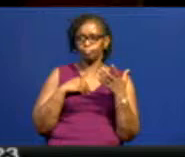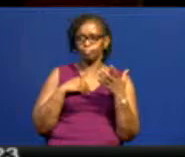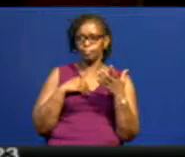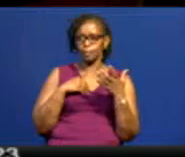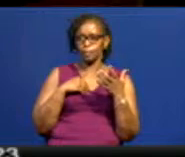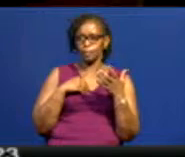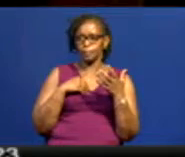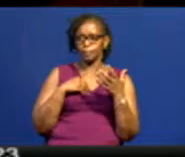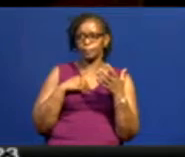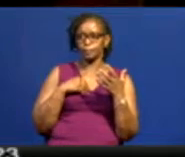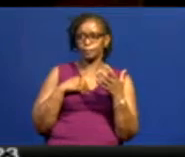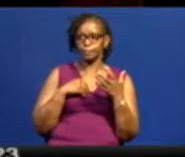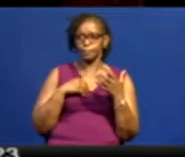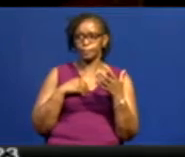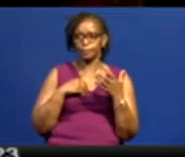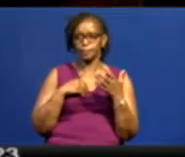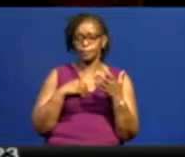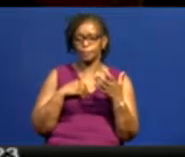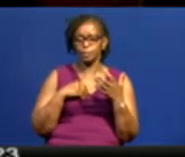deductions on their